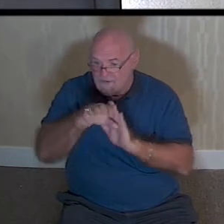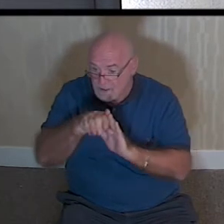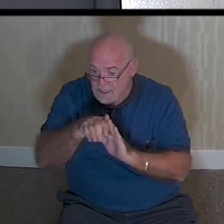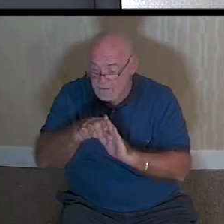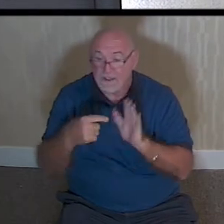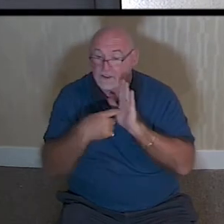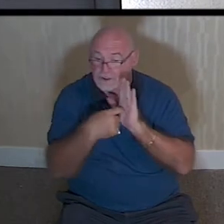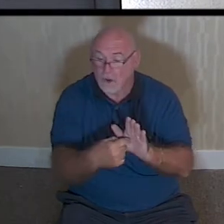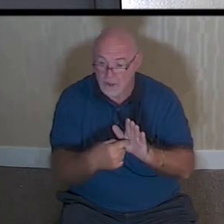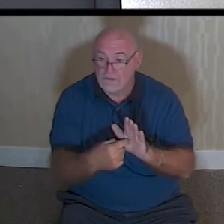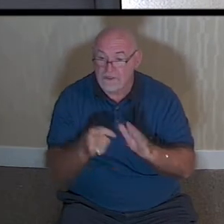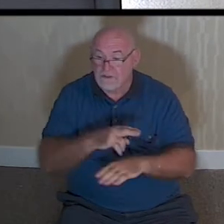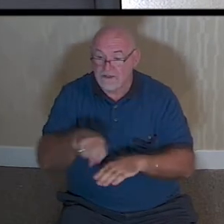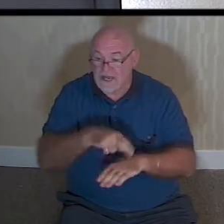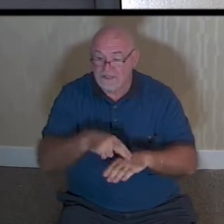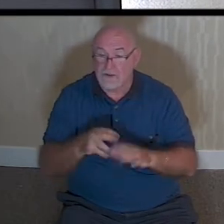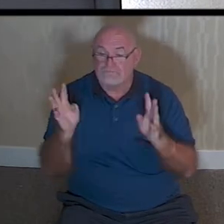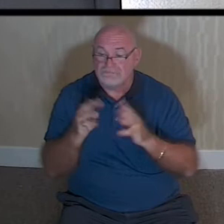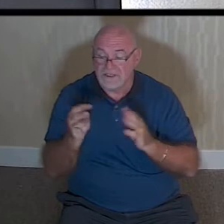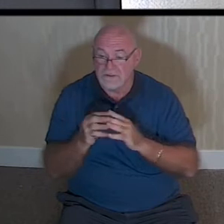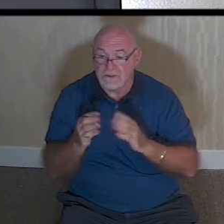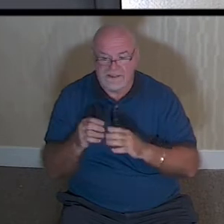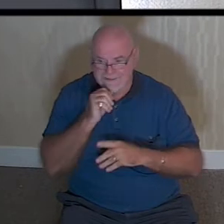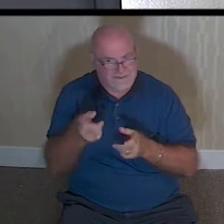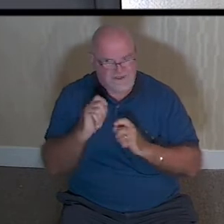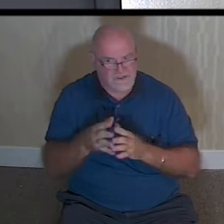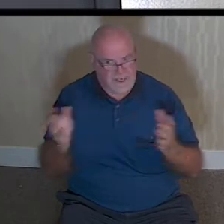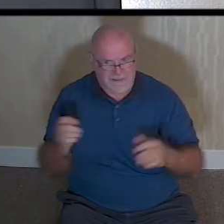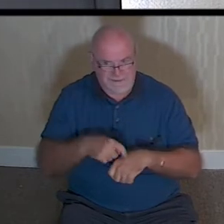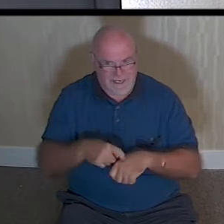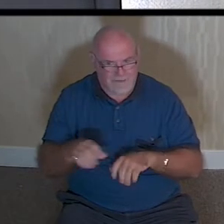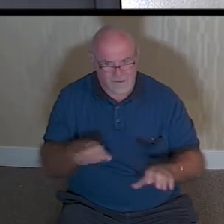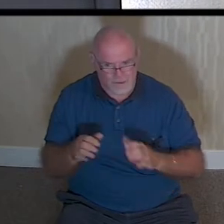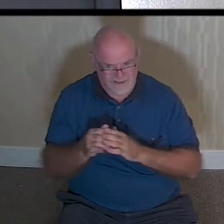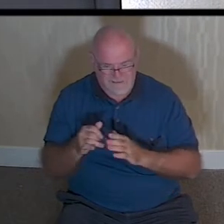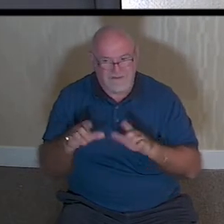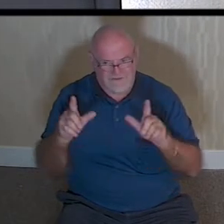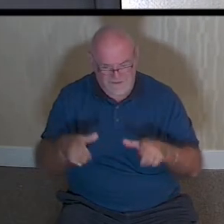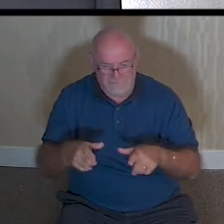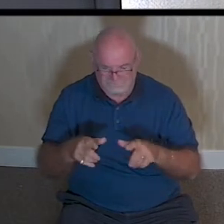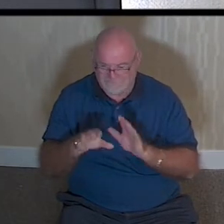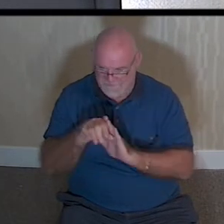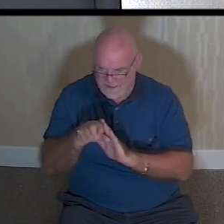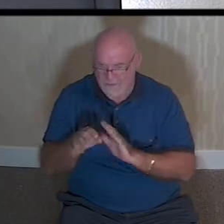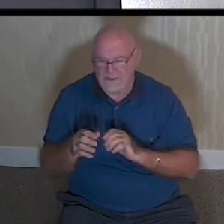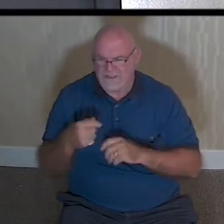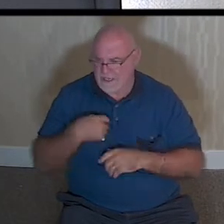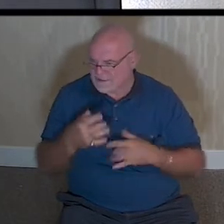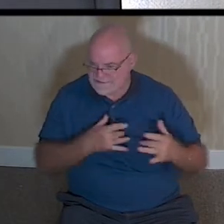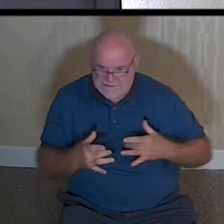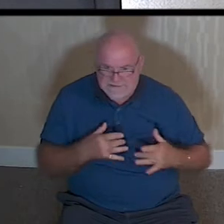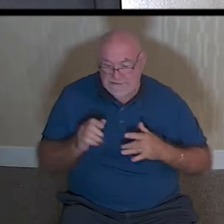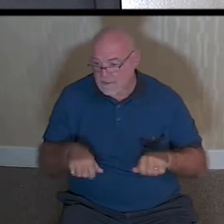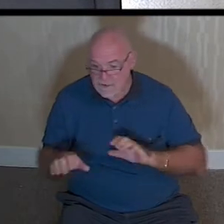at the national convention. And they didn't give us a lot of time to complete this video. And I was worried about if we were going to be